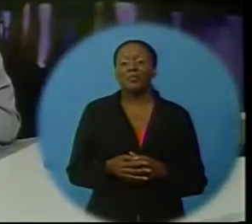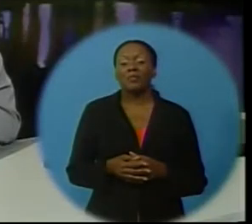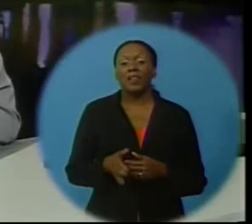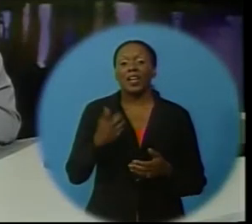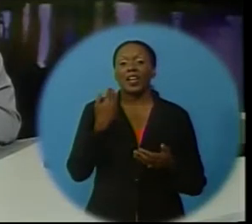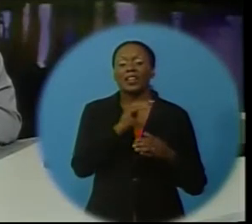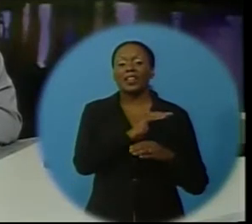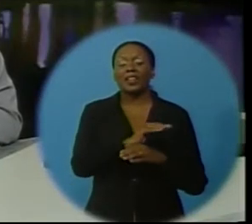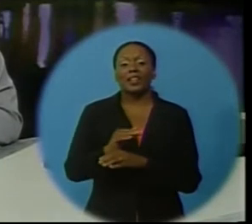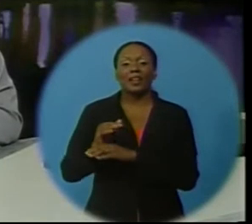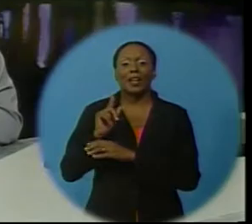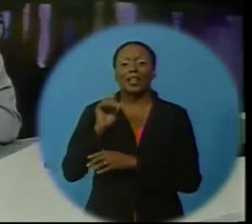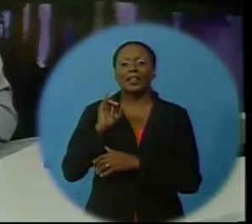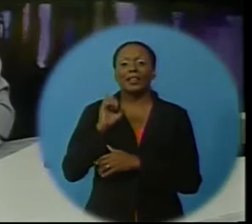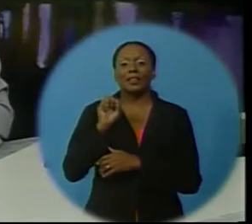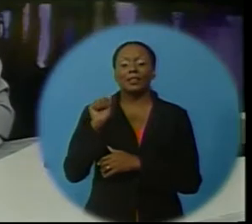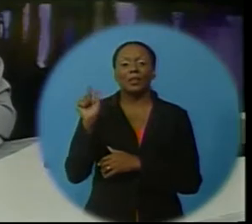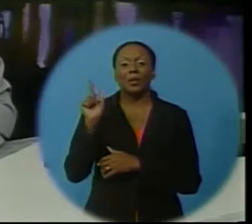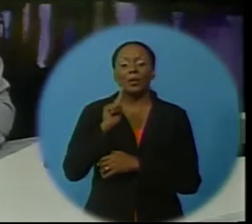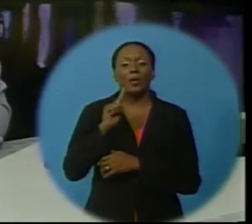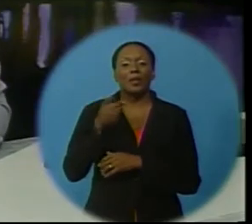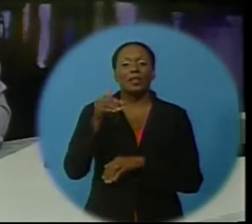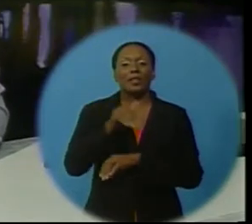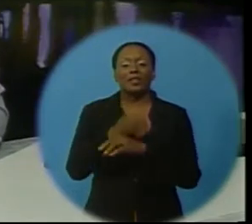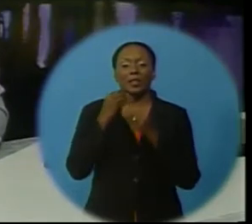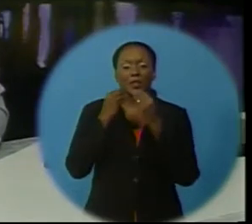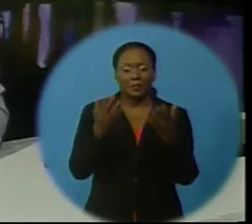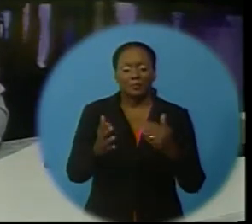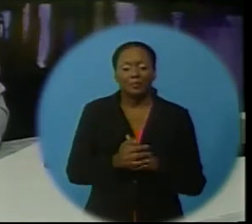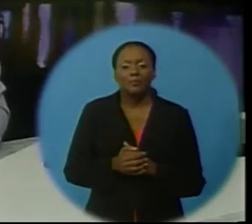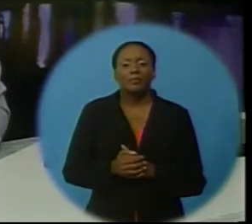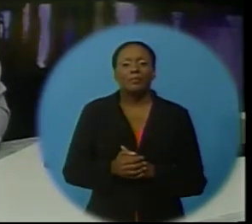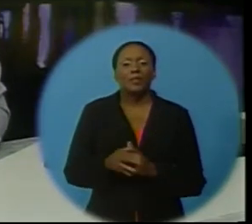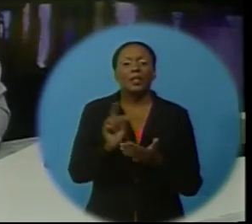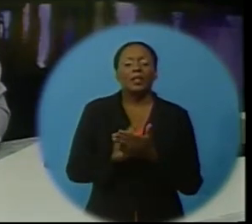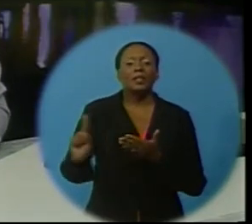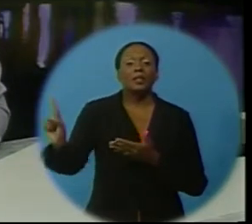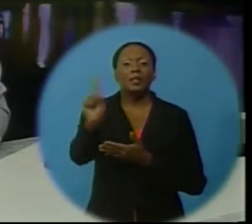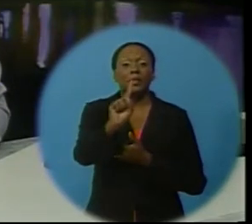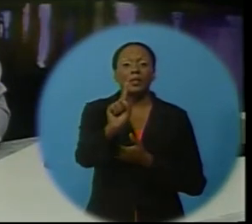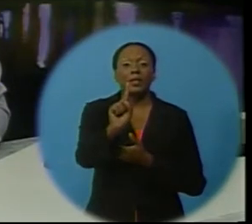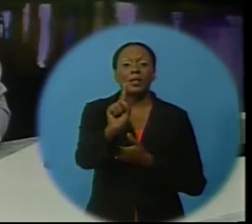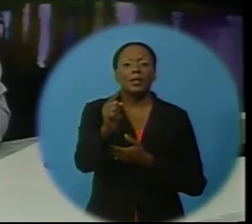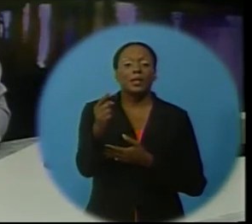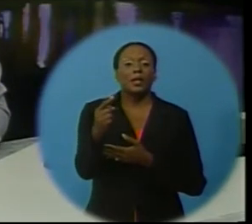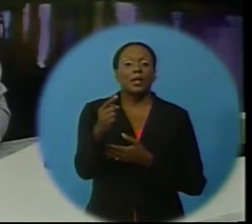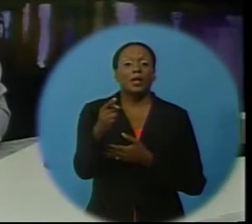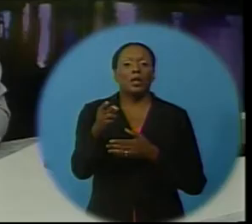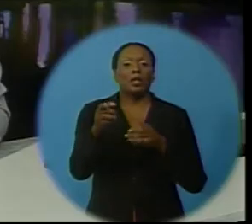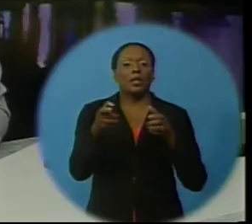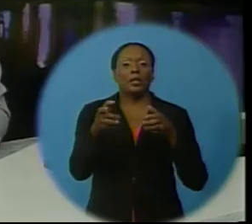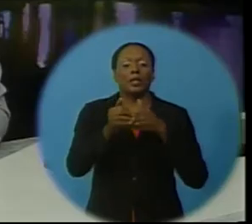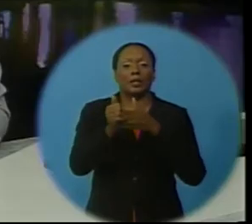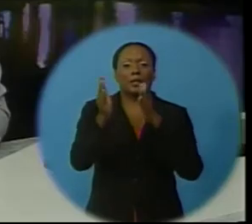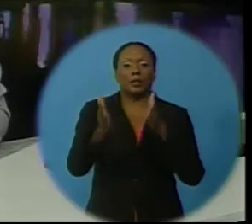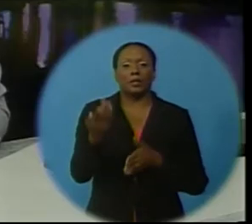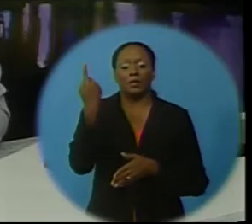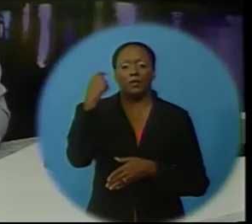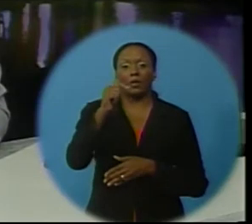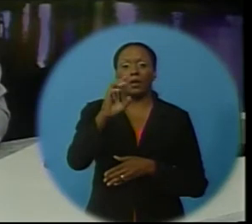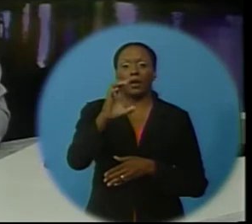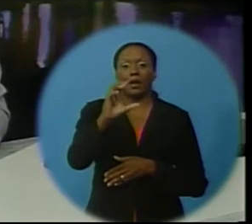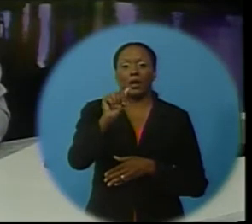And a very good evening to you. I'm Lisa Lord of the CBC Evening News. In our top story, when the CARICOM heads of government meet in Barbados next week,